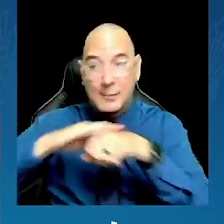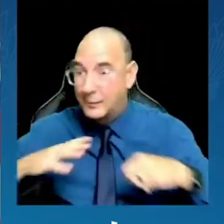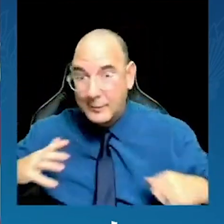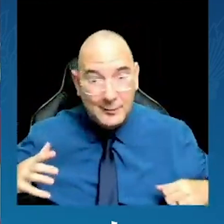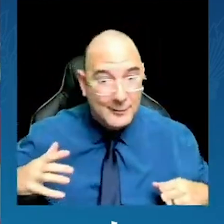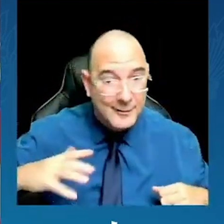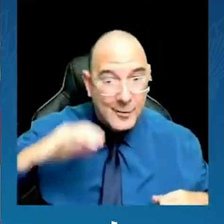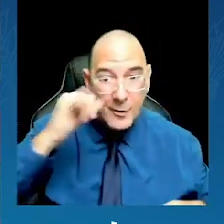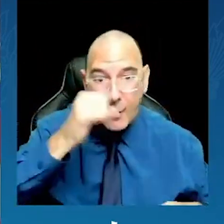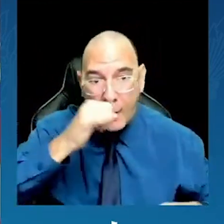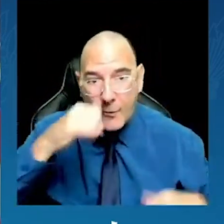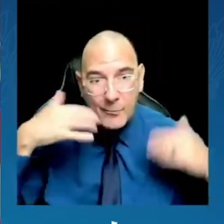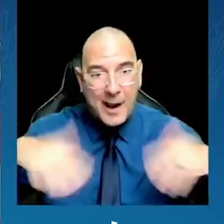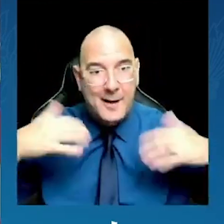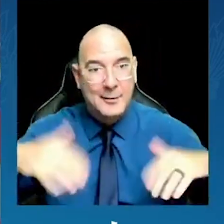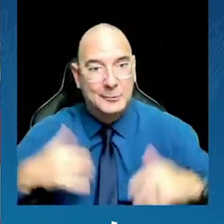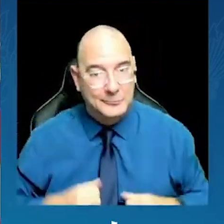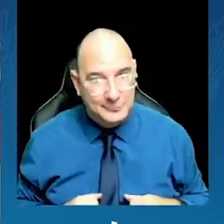Yes.